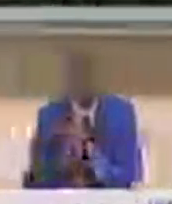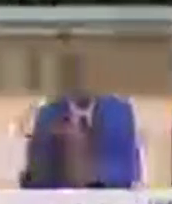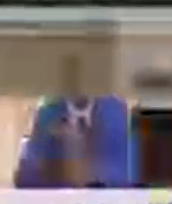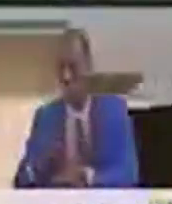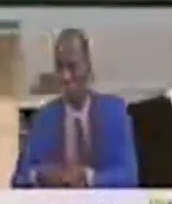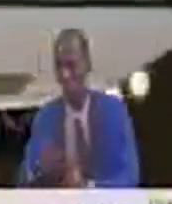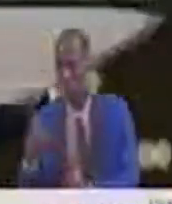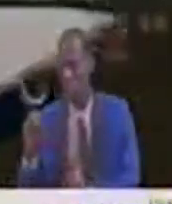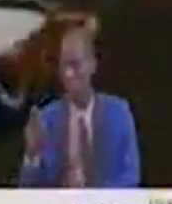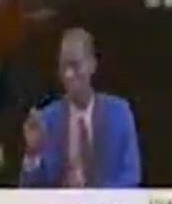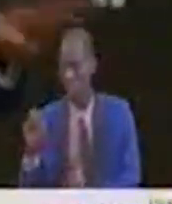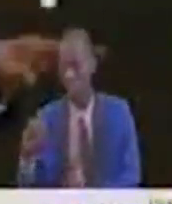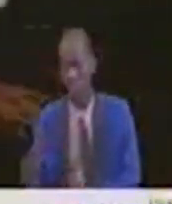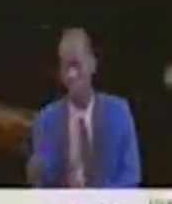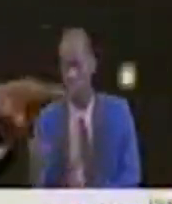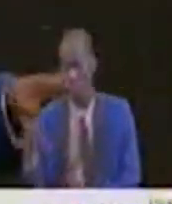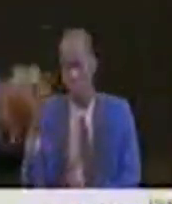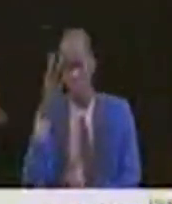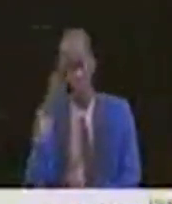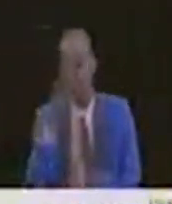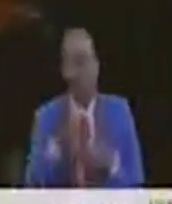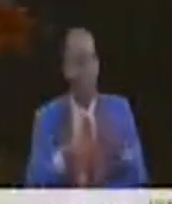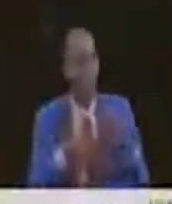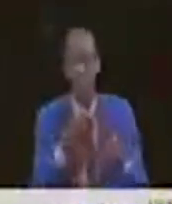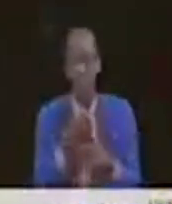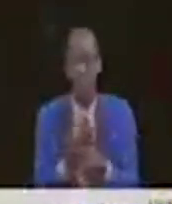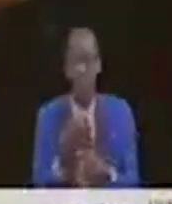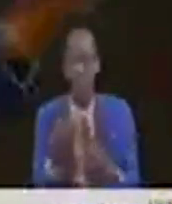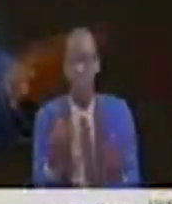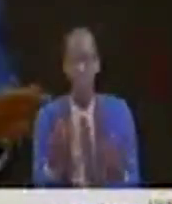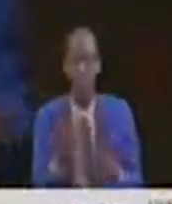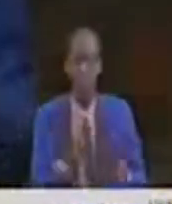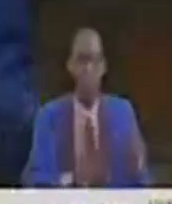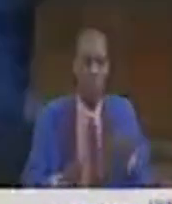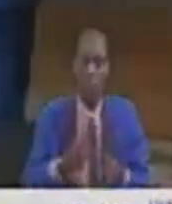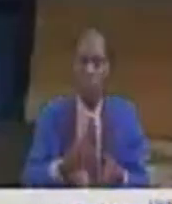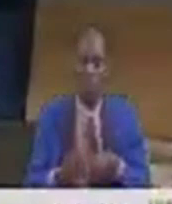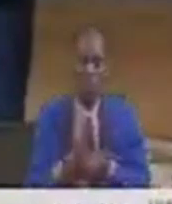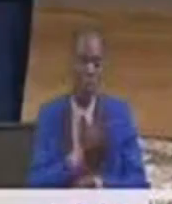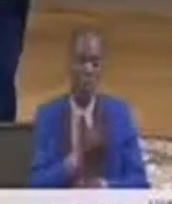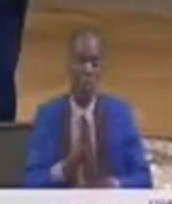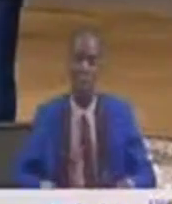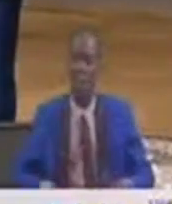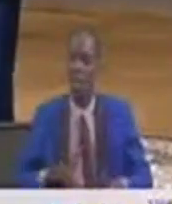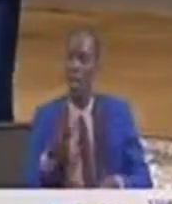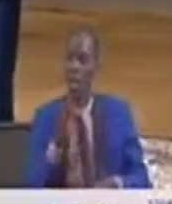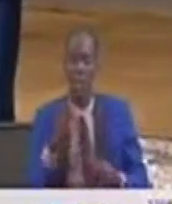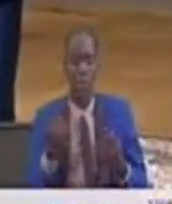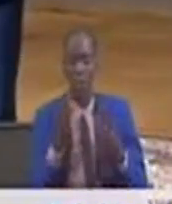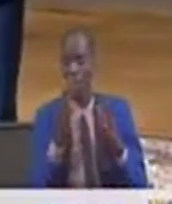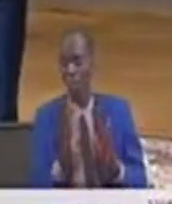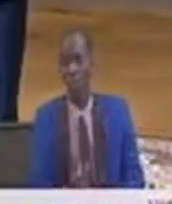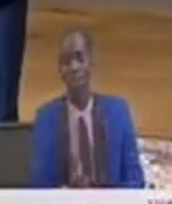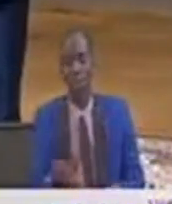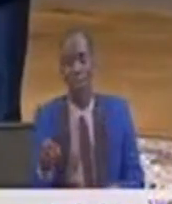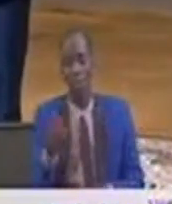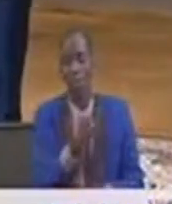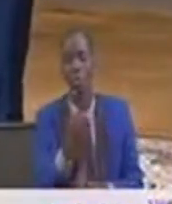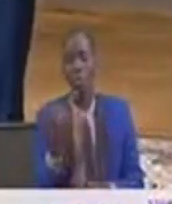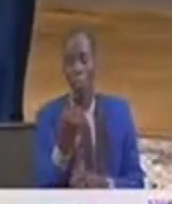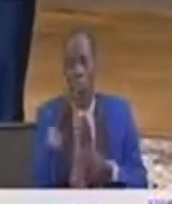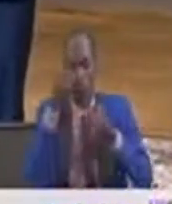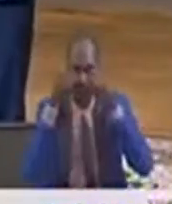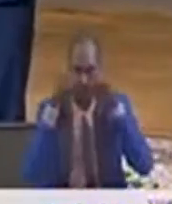know, these unbelieving kings, no matter how many women they have to their record, they still want, you know,